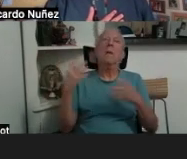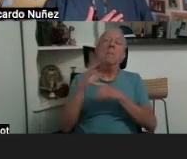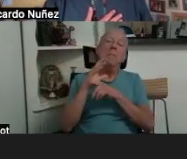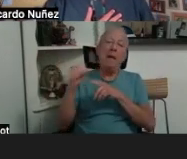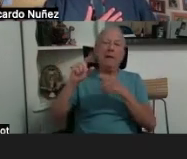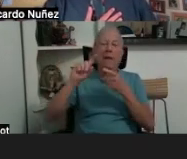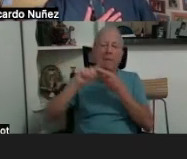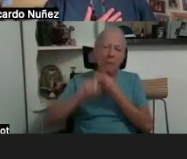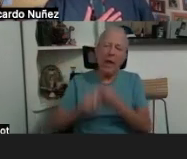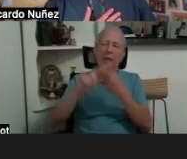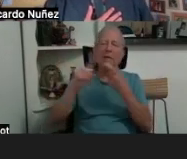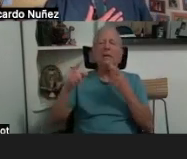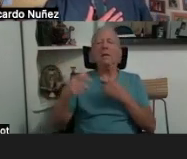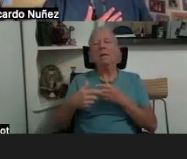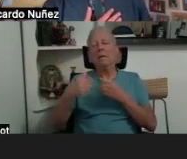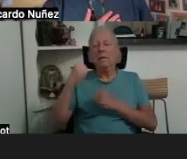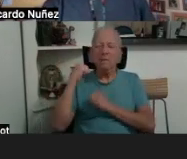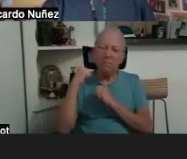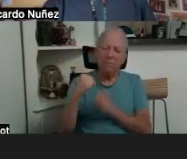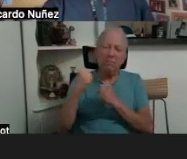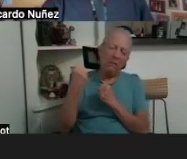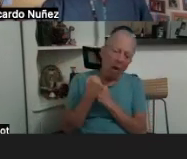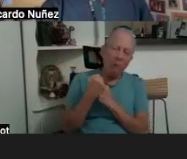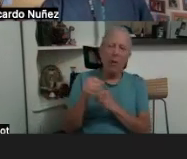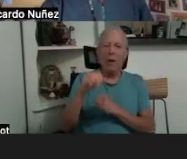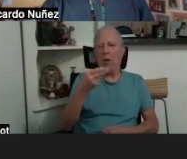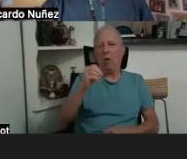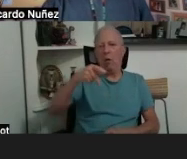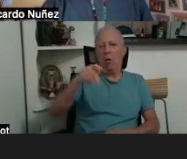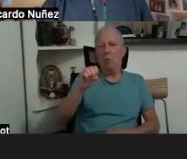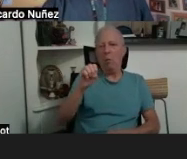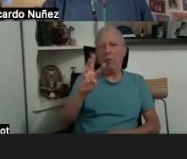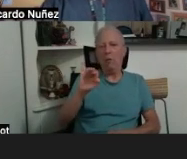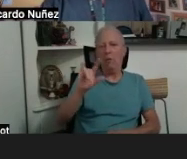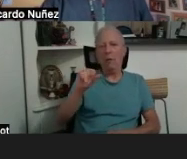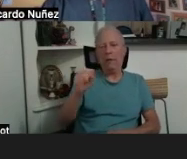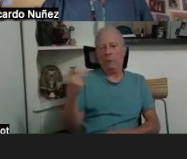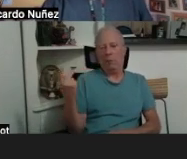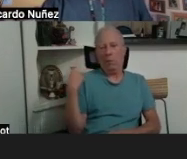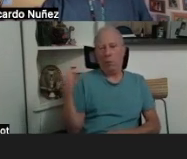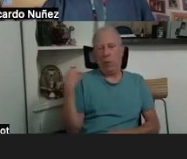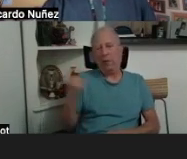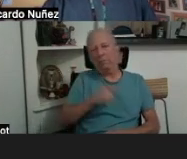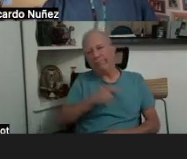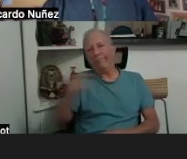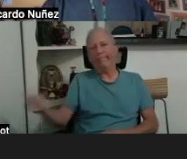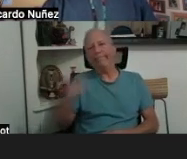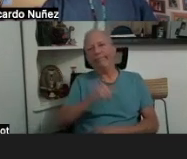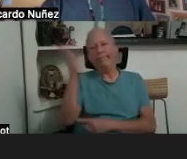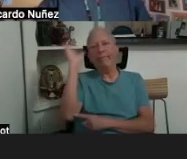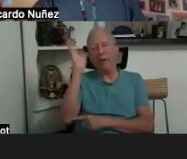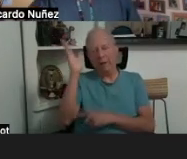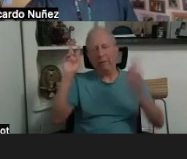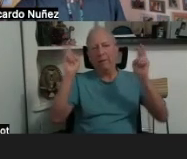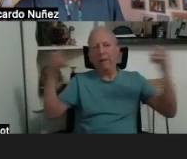and colleague and comrade, Hope Williams. So, and we're going to be co-presenting this introduction to cooperative